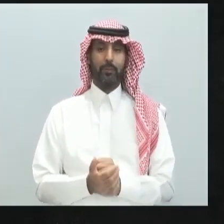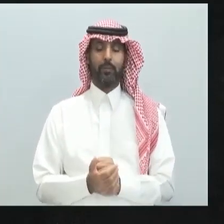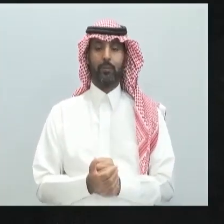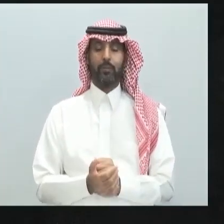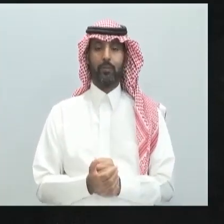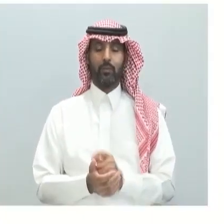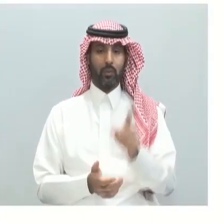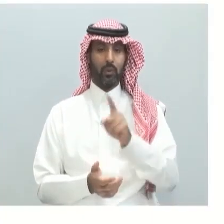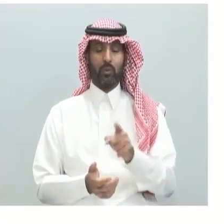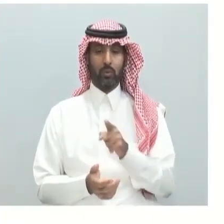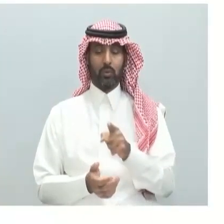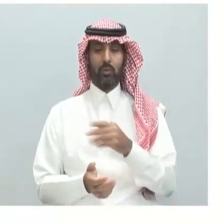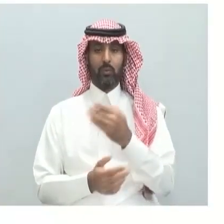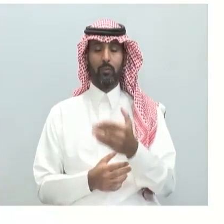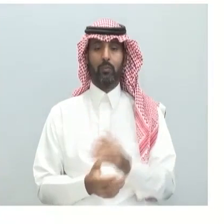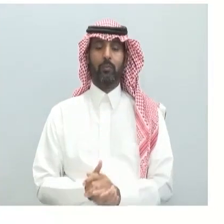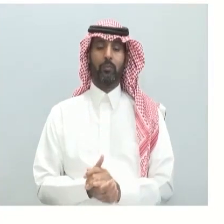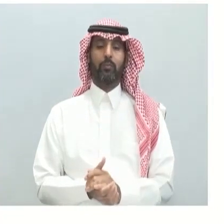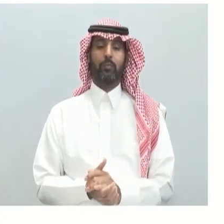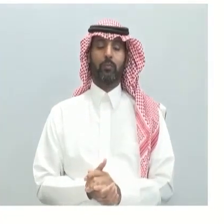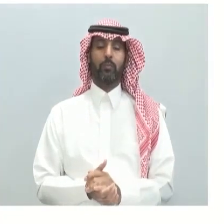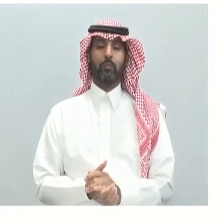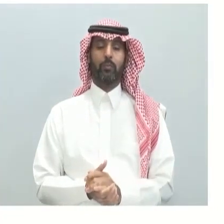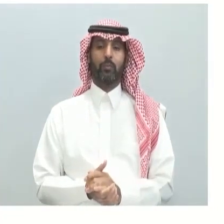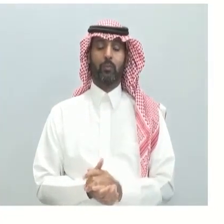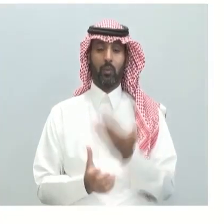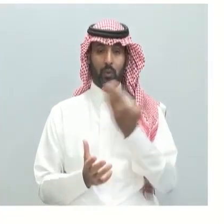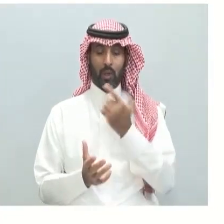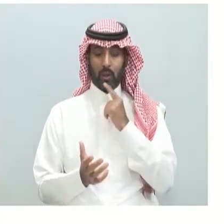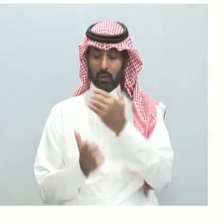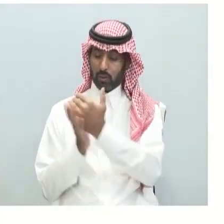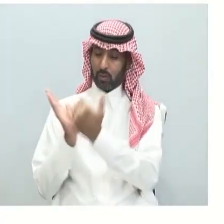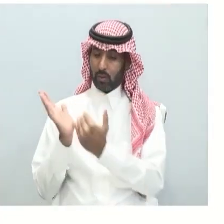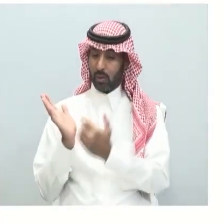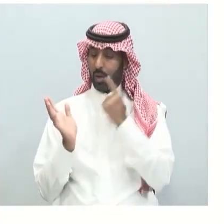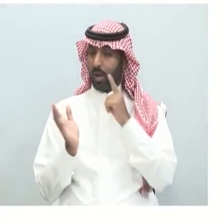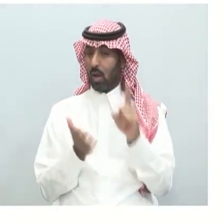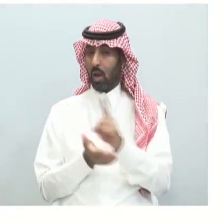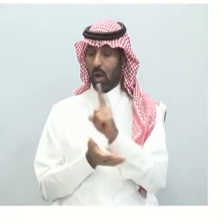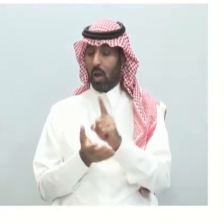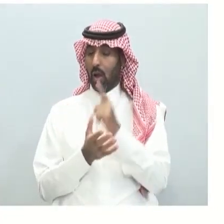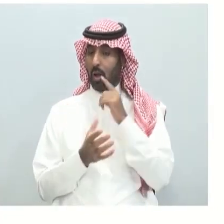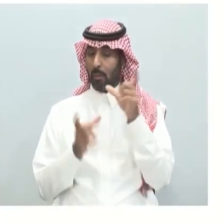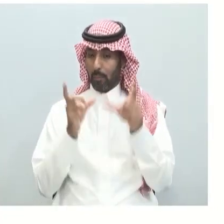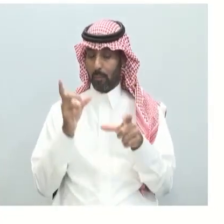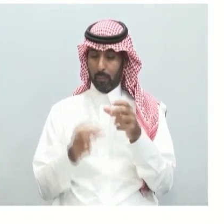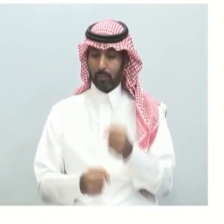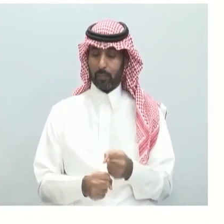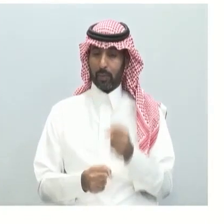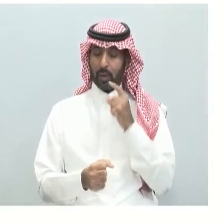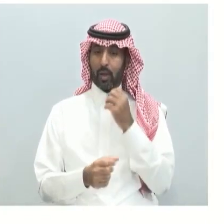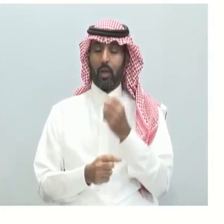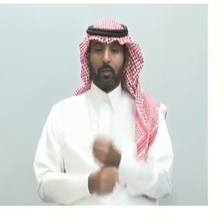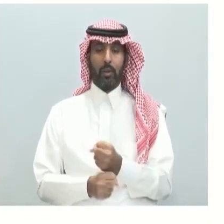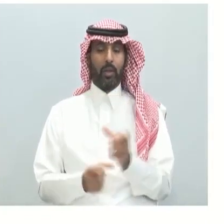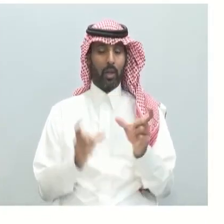ask yourself that question. You're going to read an essay about environmentally friendly consumer practices. Read